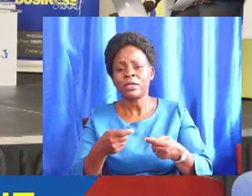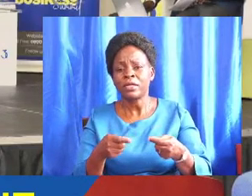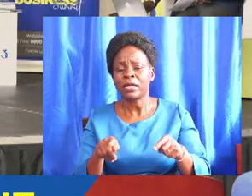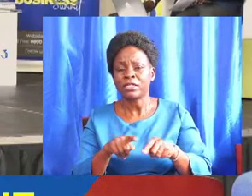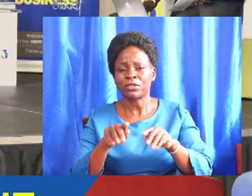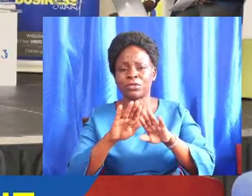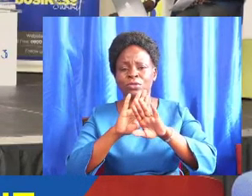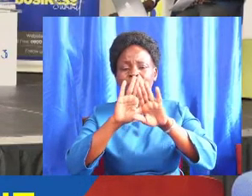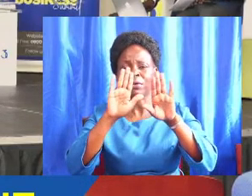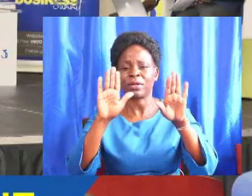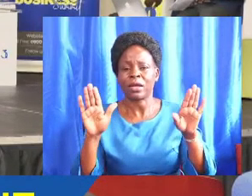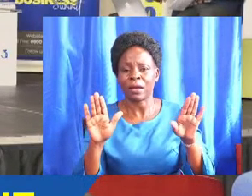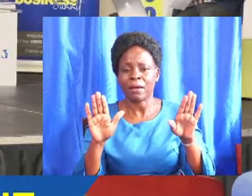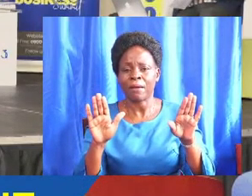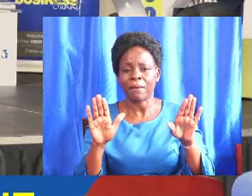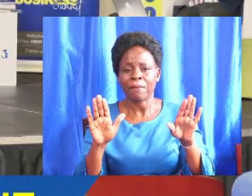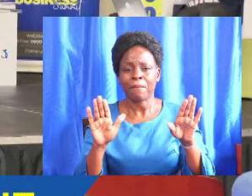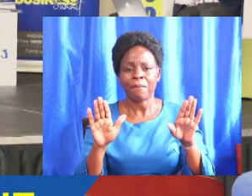such.